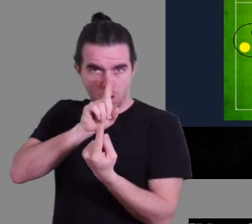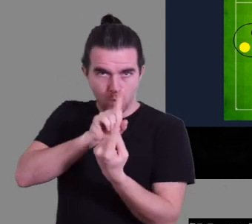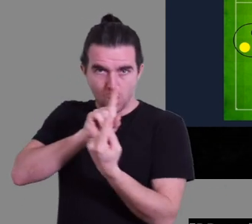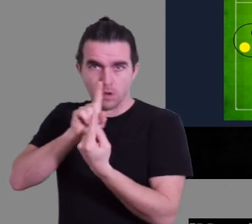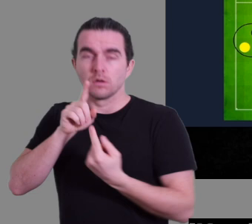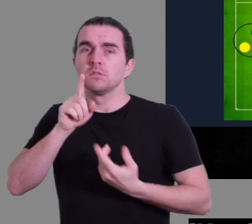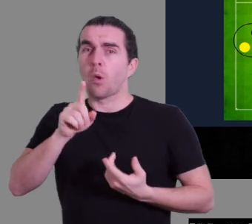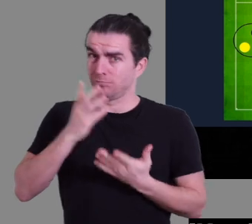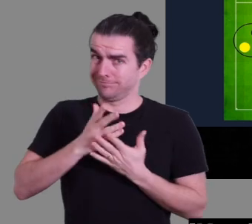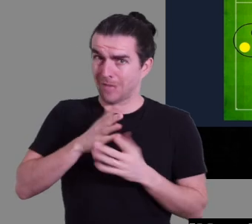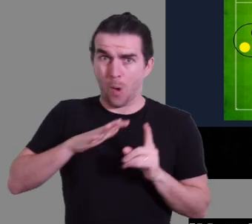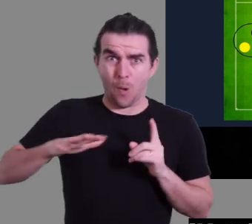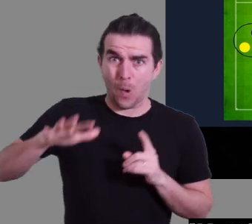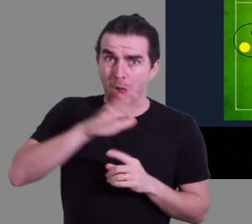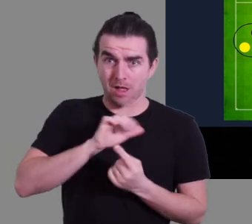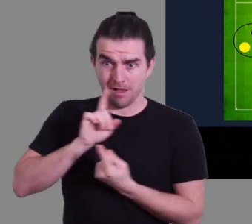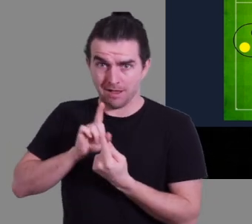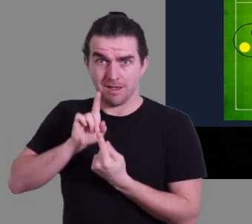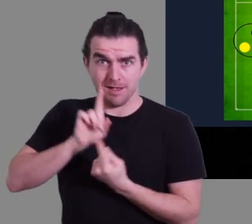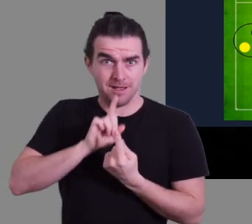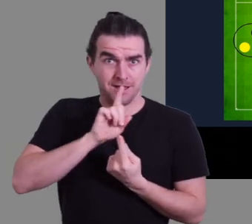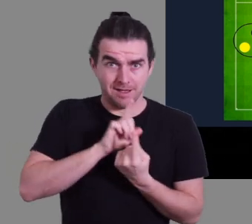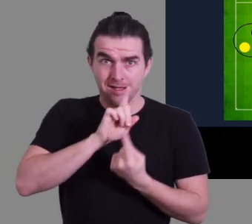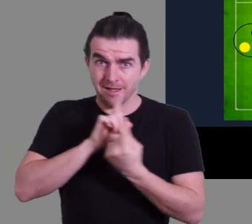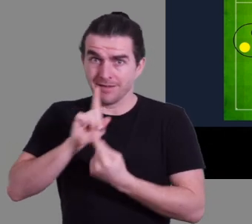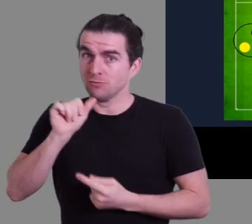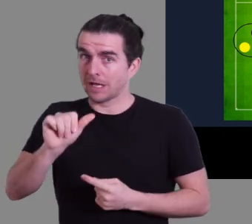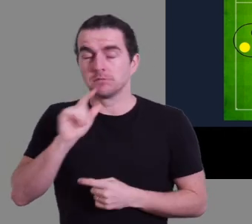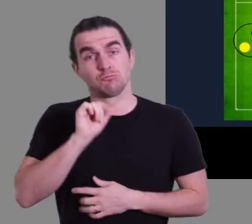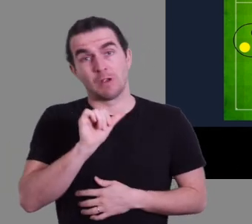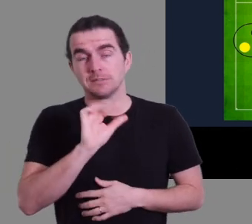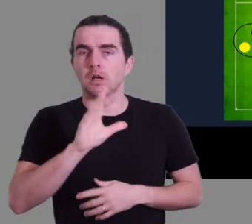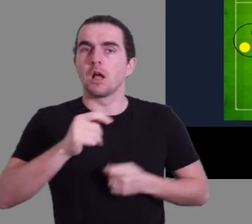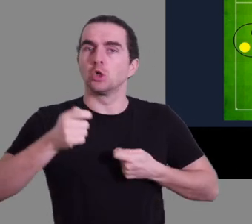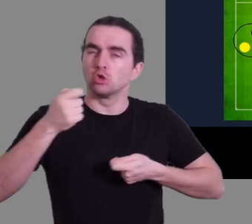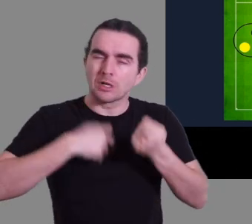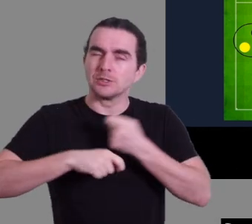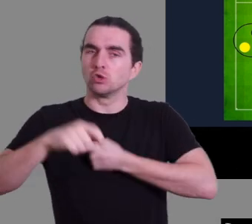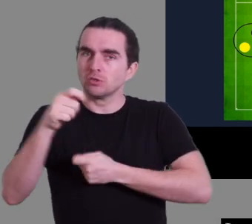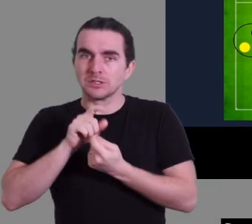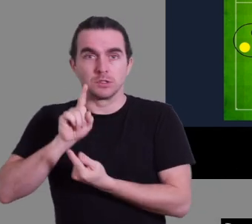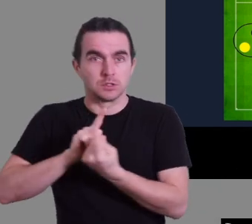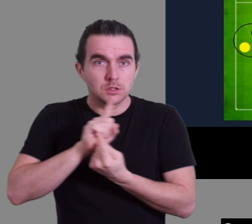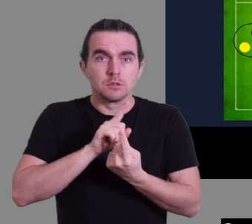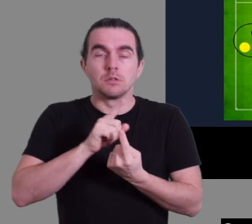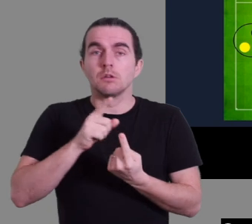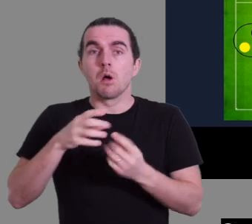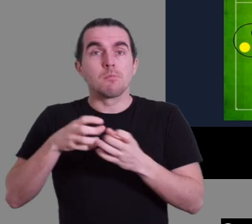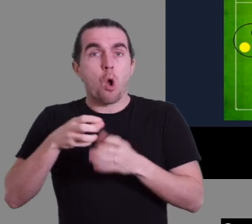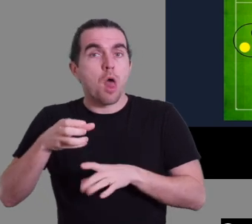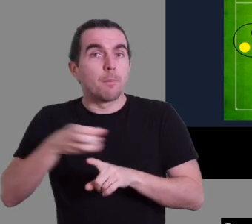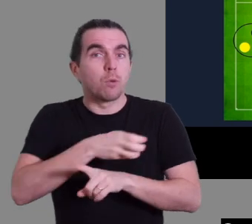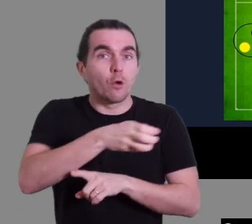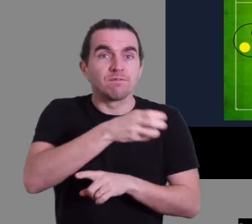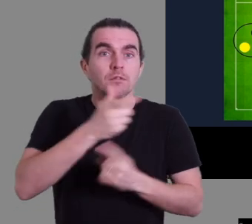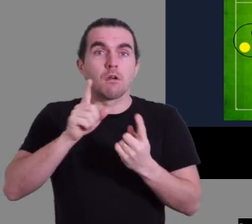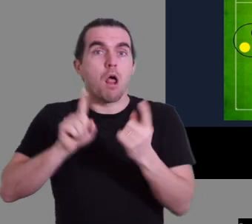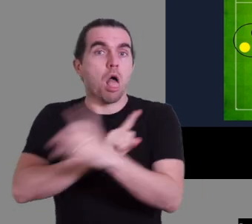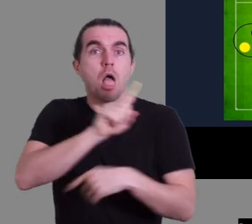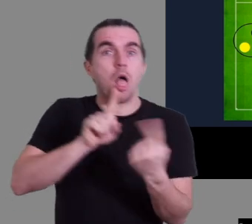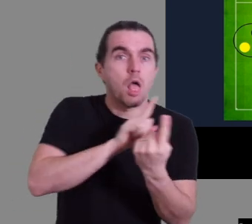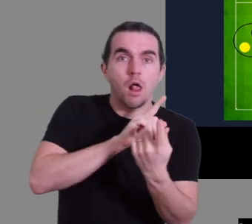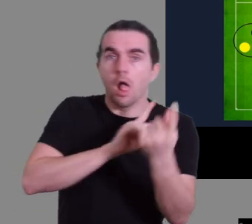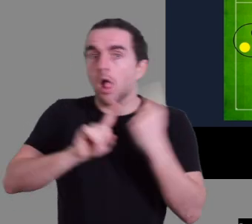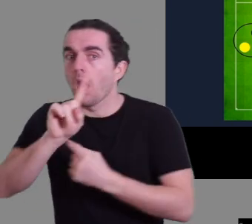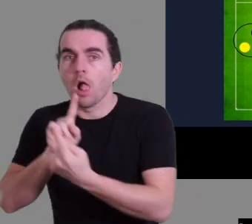And this is happening all over the pitch, isn't it? This is just not... It's constantly changing. So wherever the ball moves and everything now, it's like just as